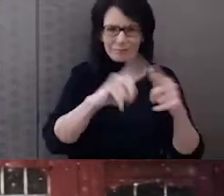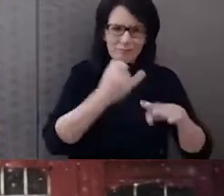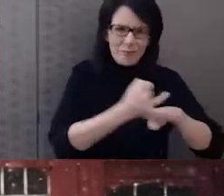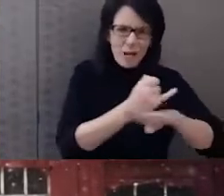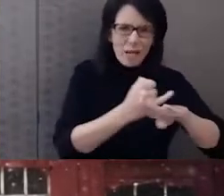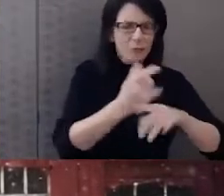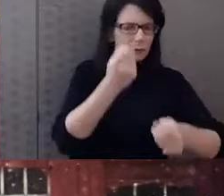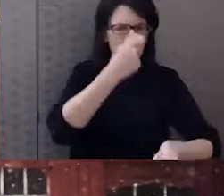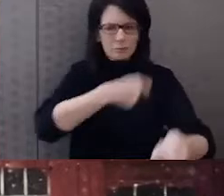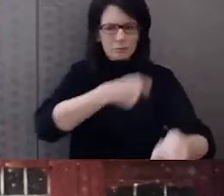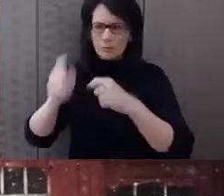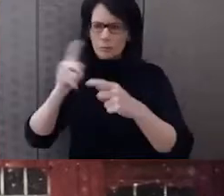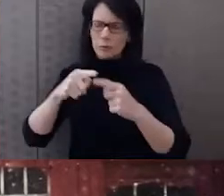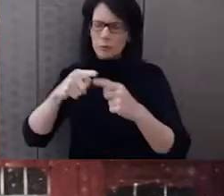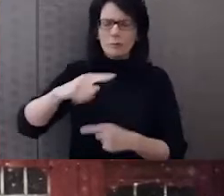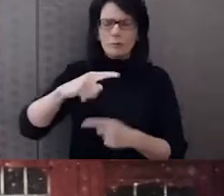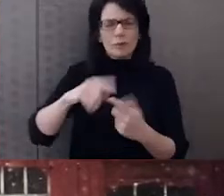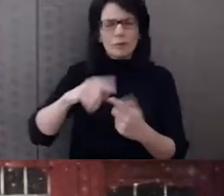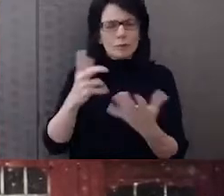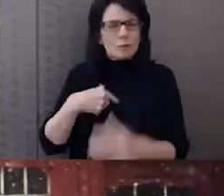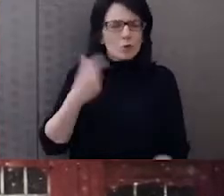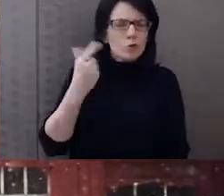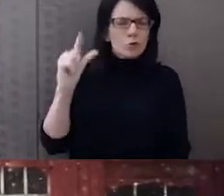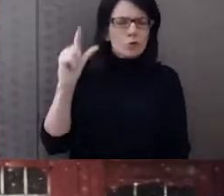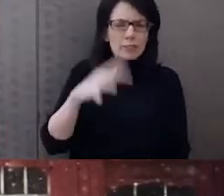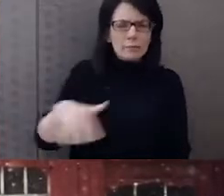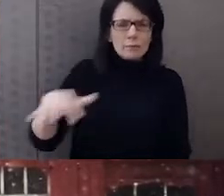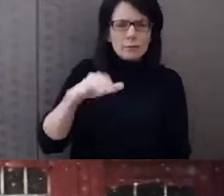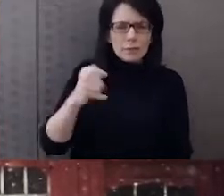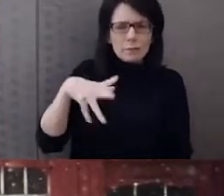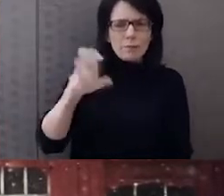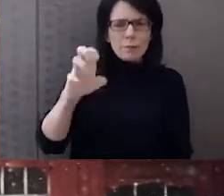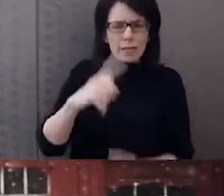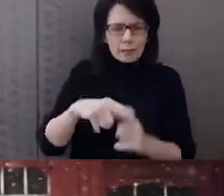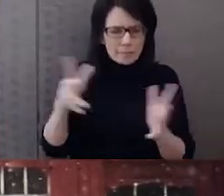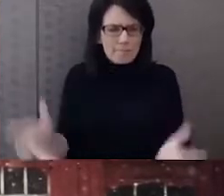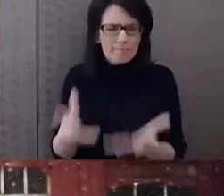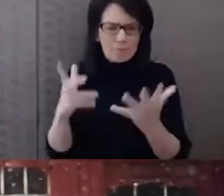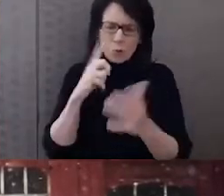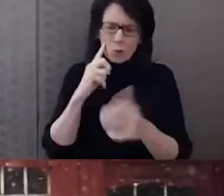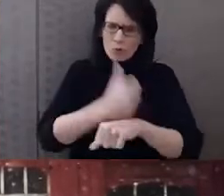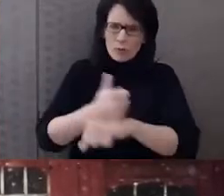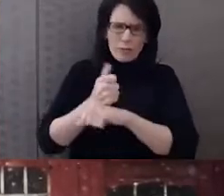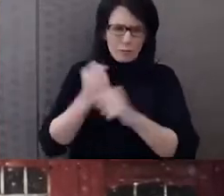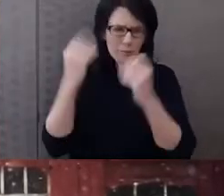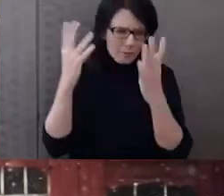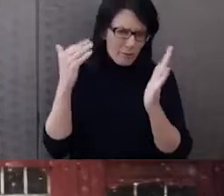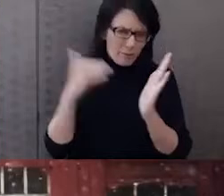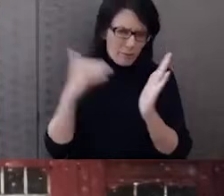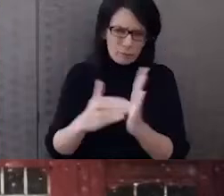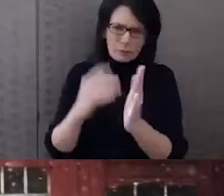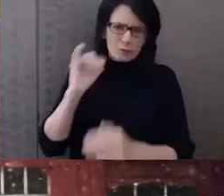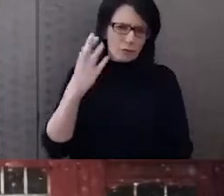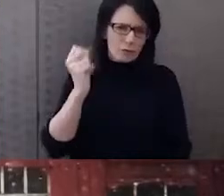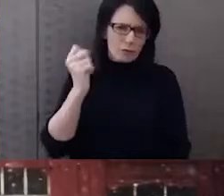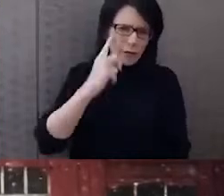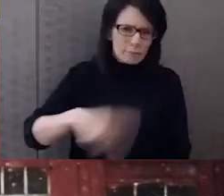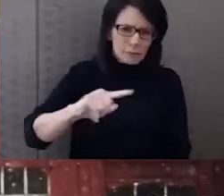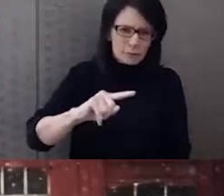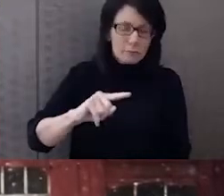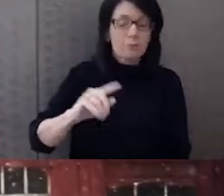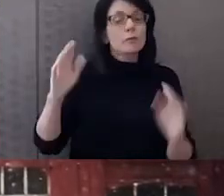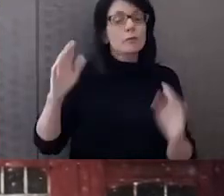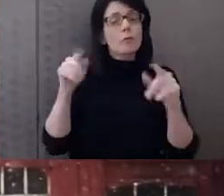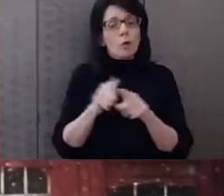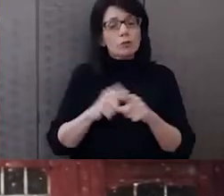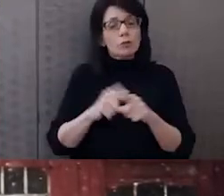of jobs and a positive space for New Yorkers. And we took action for immigrant justice. When COVID-19